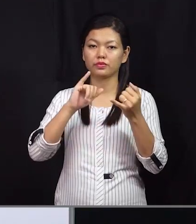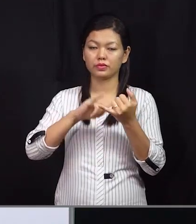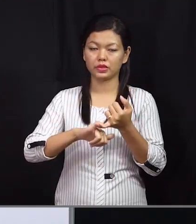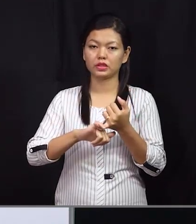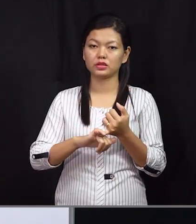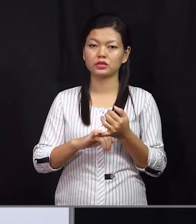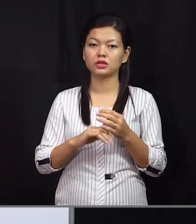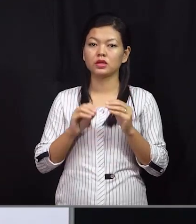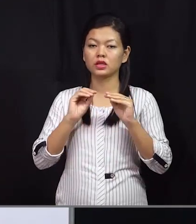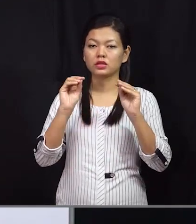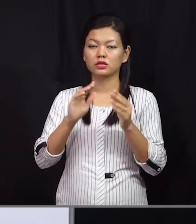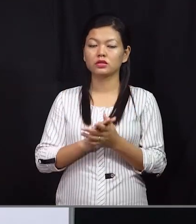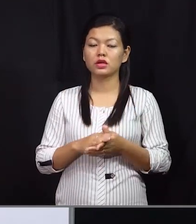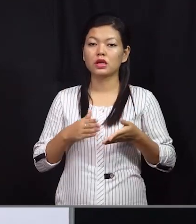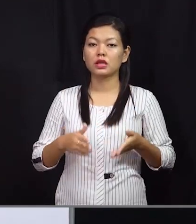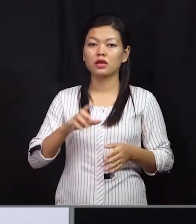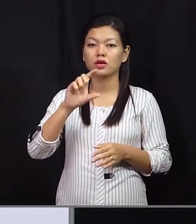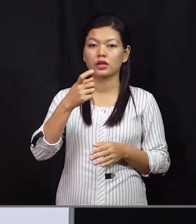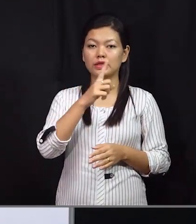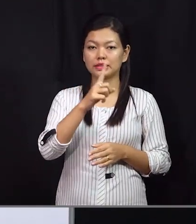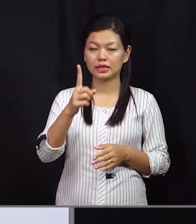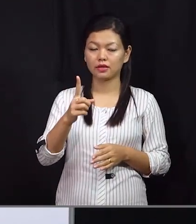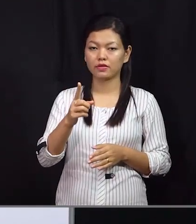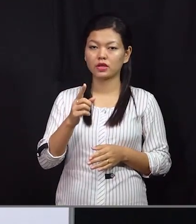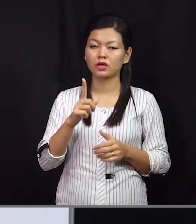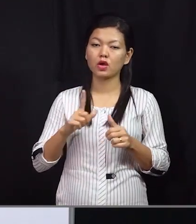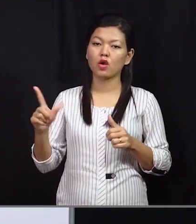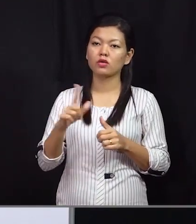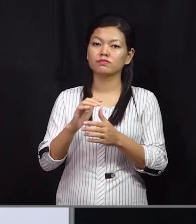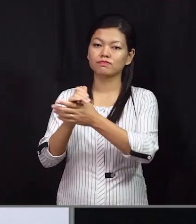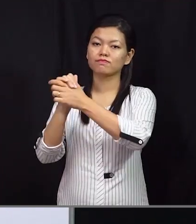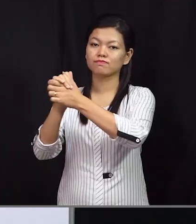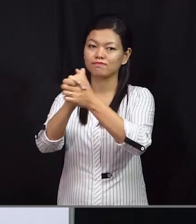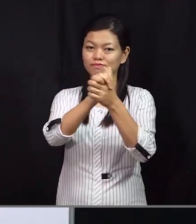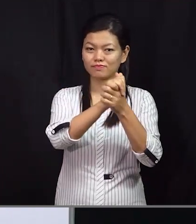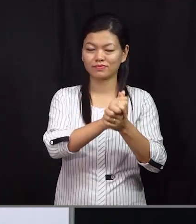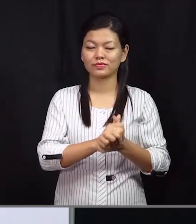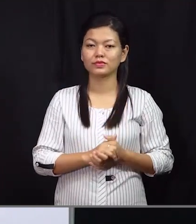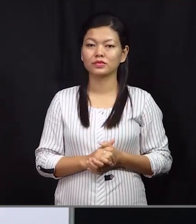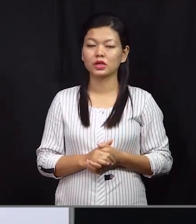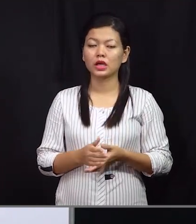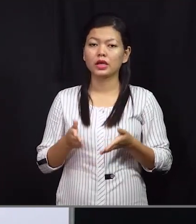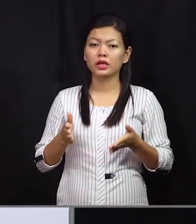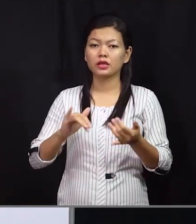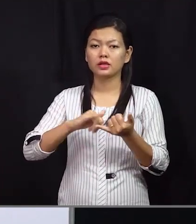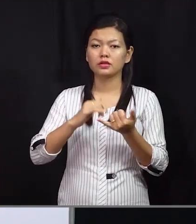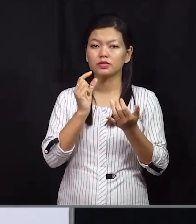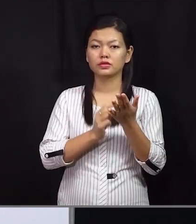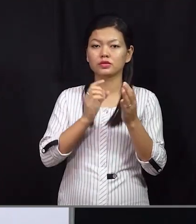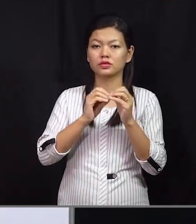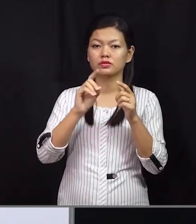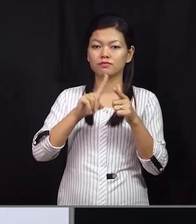for taking commerce as your stream. This subject is very different from other